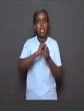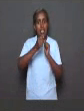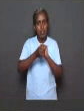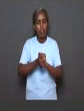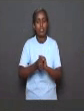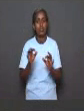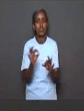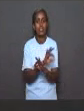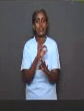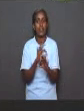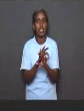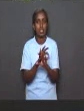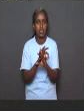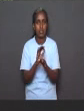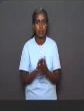of the function.